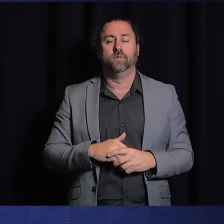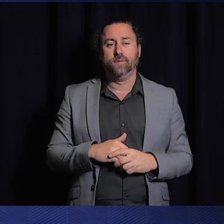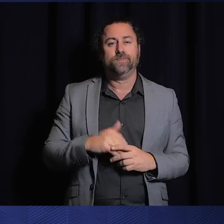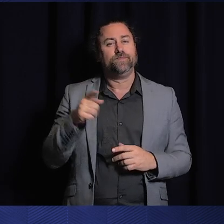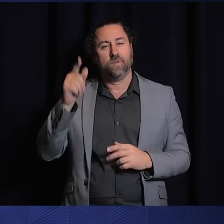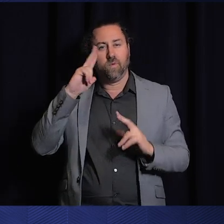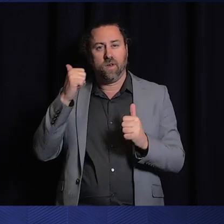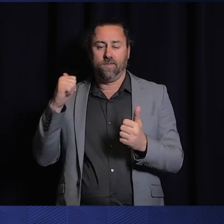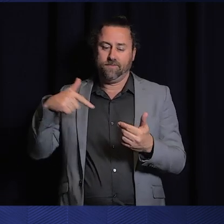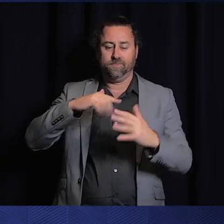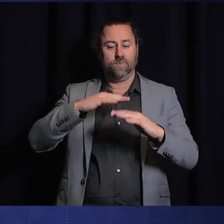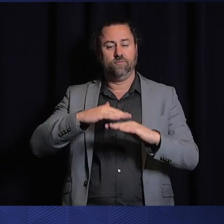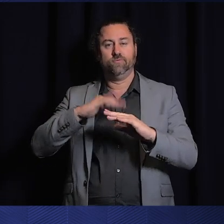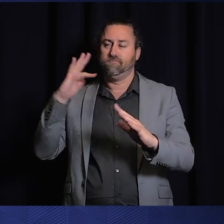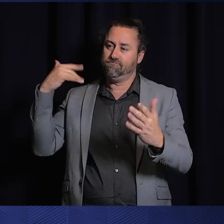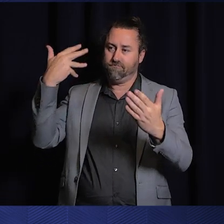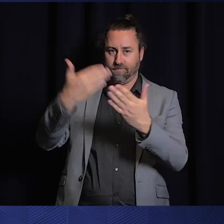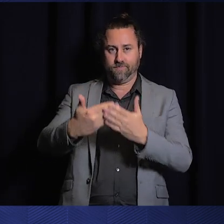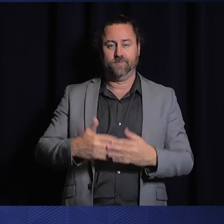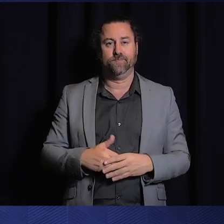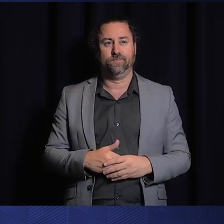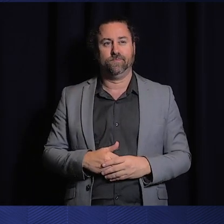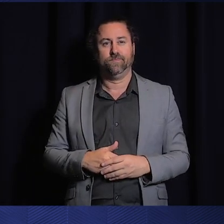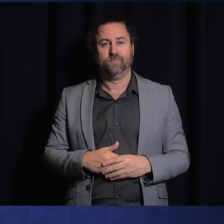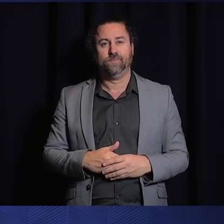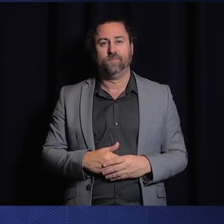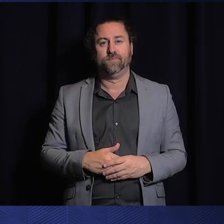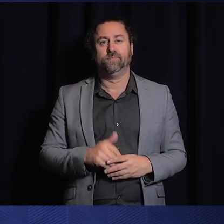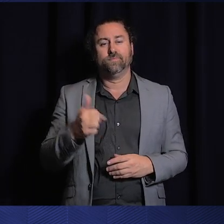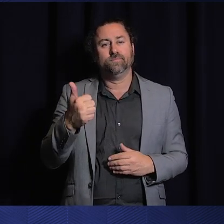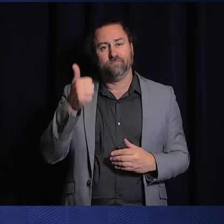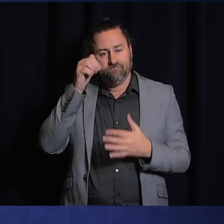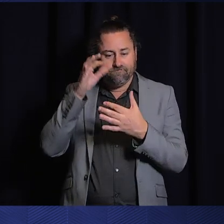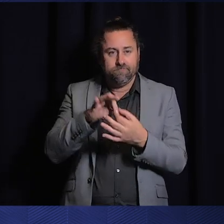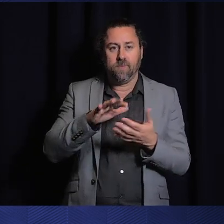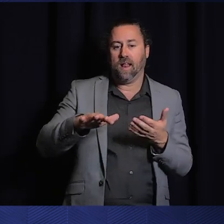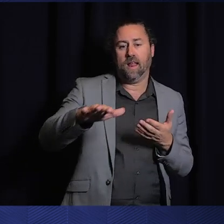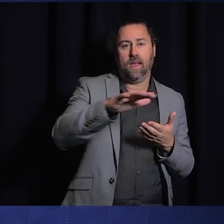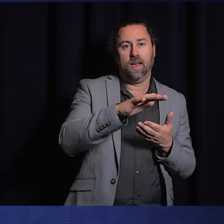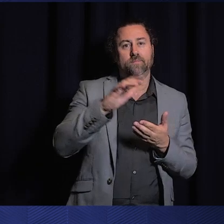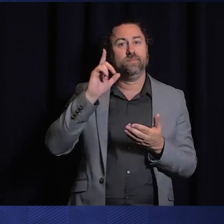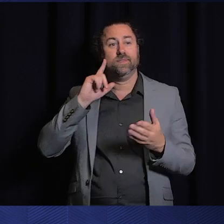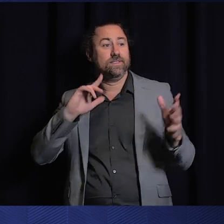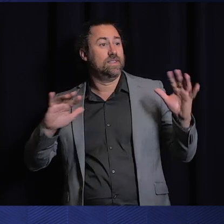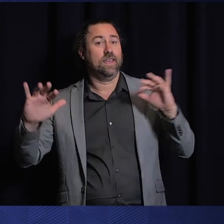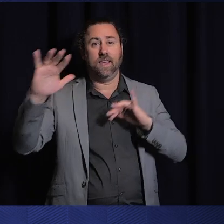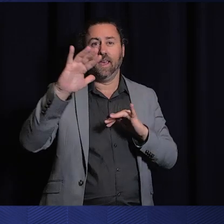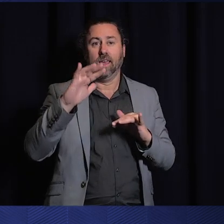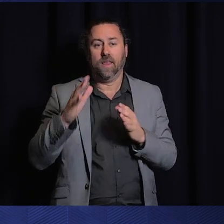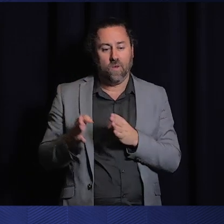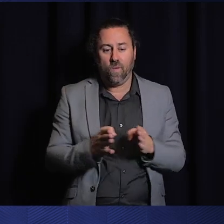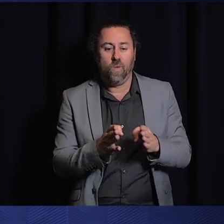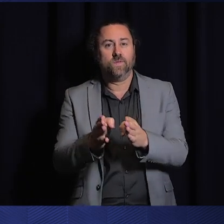of country throughout Australia, and recognize their continuing connection to land, sea, waters,